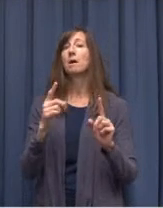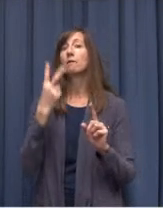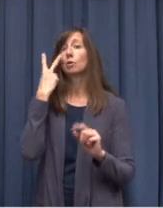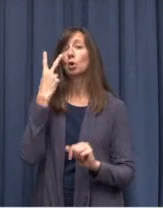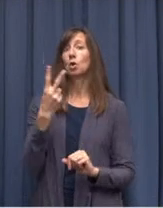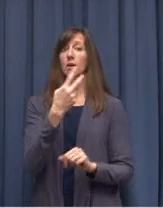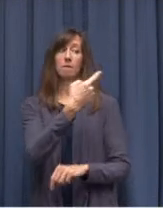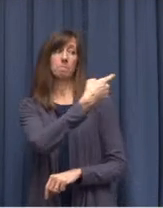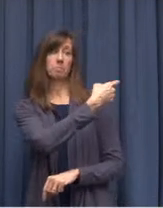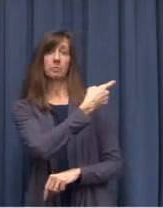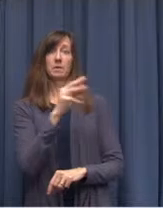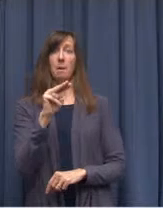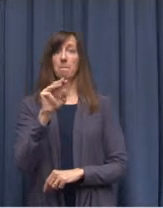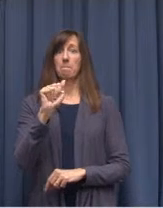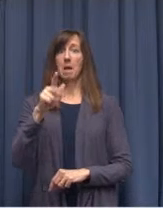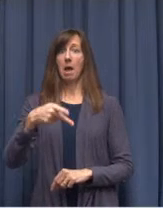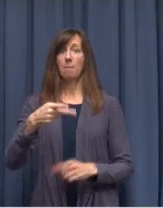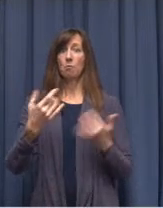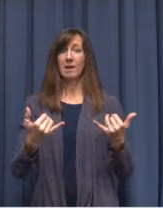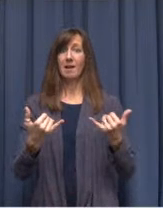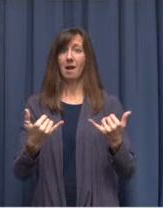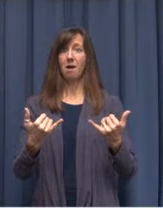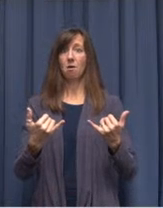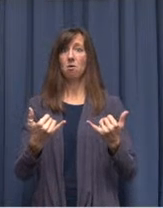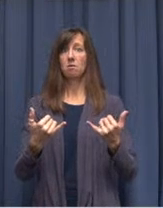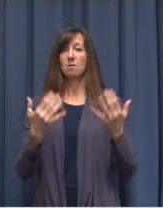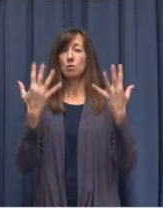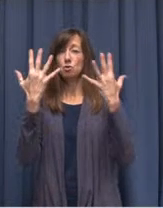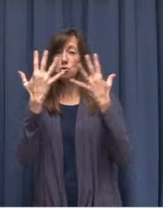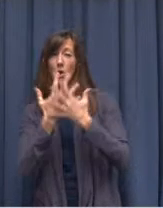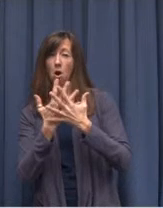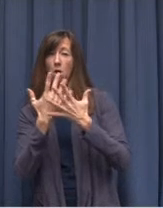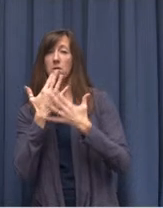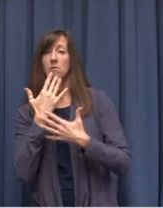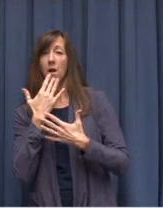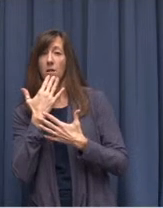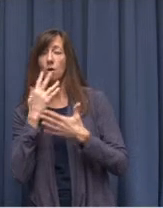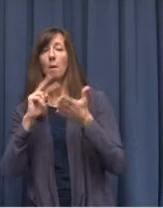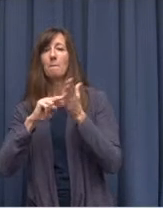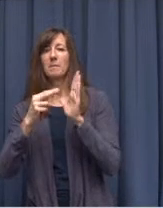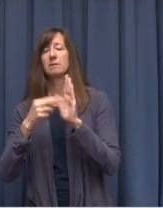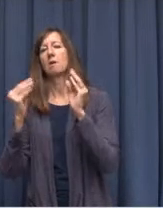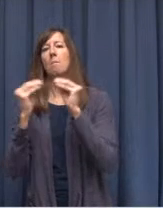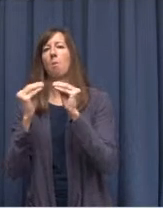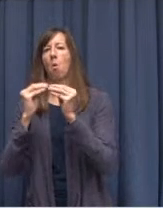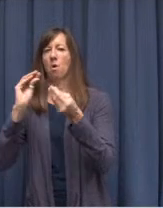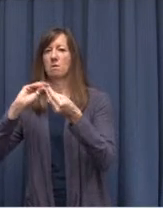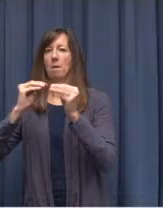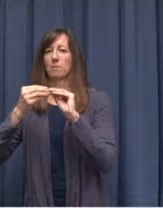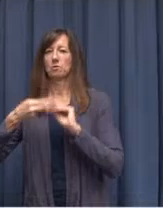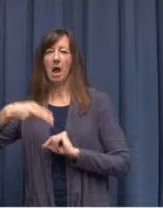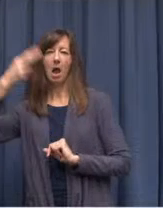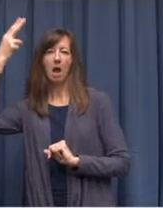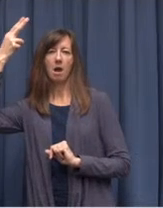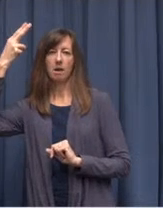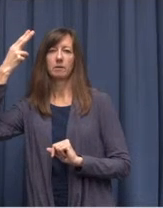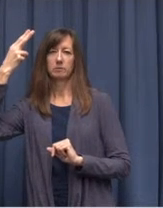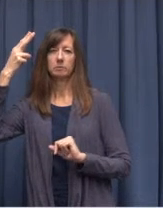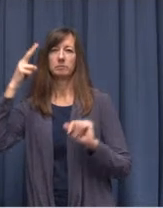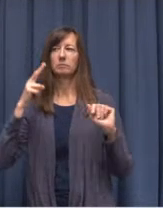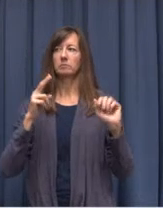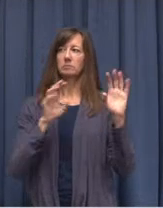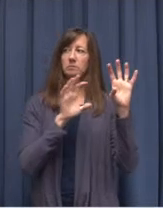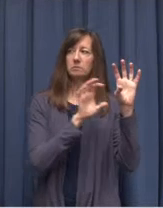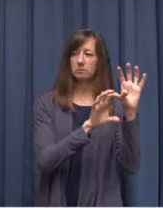current map of cases. Essentially, the darker the color on the map, the higher the density of active COVID